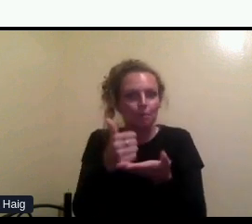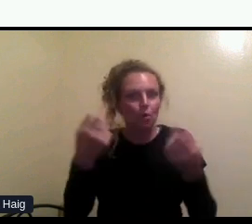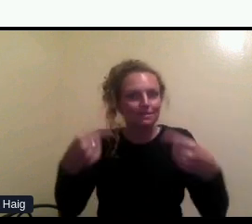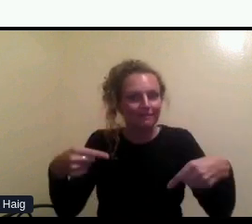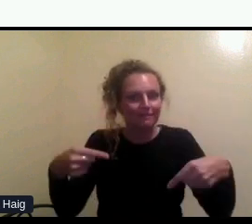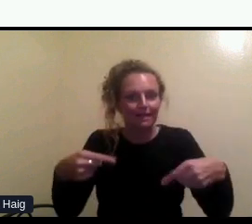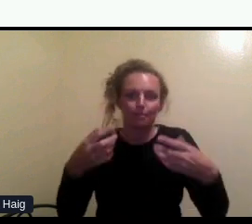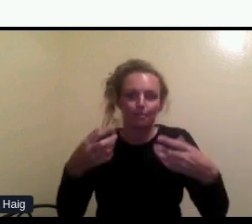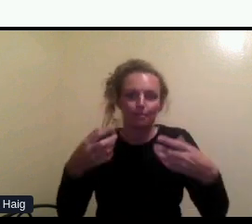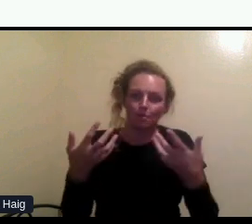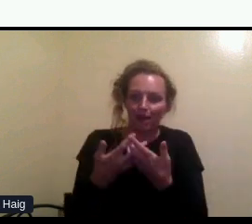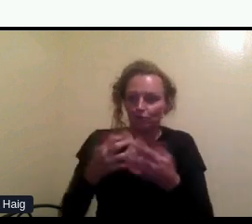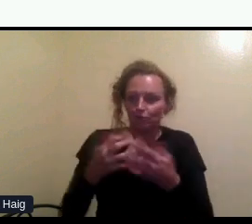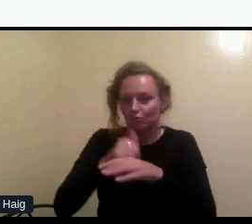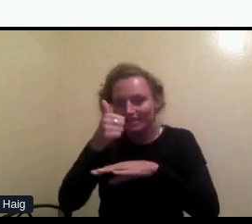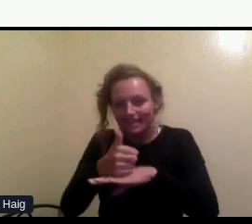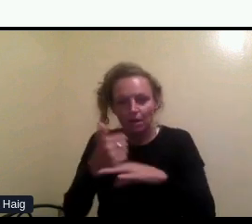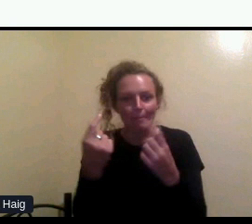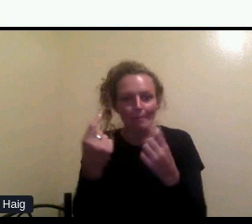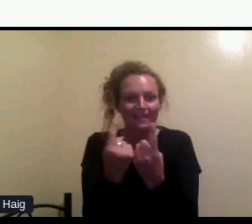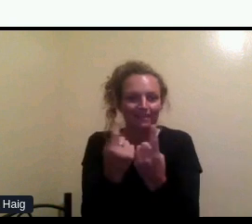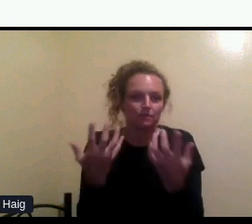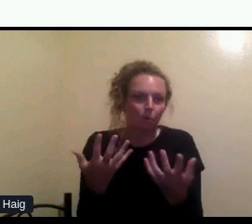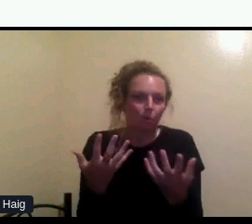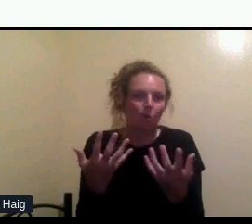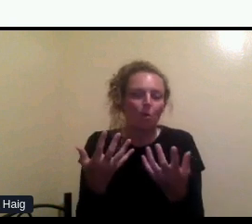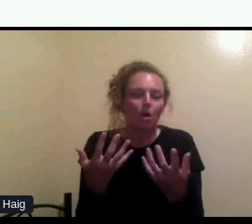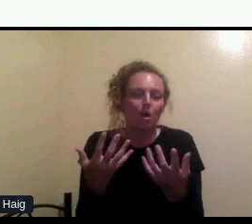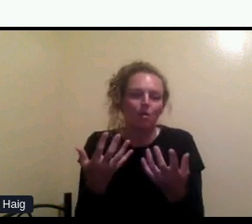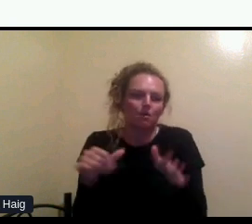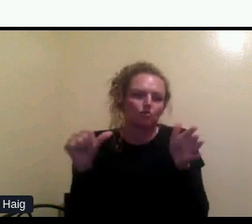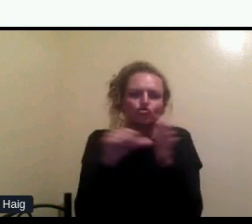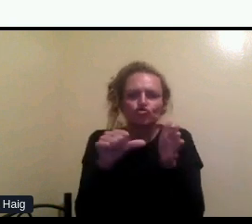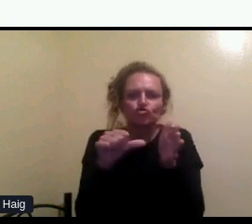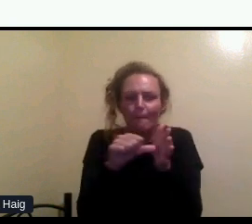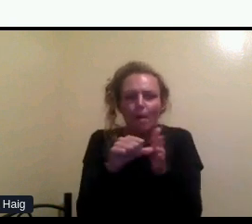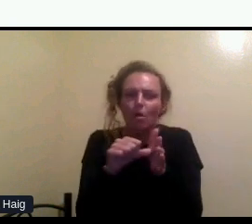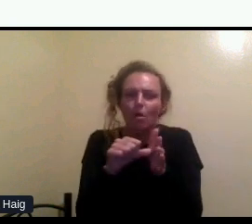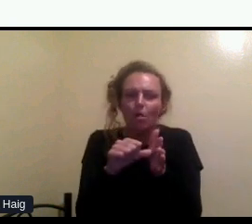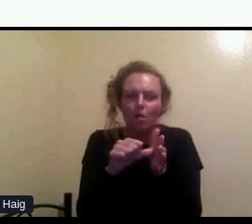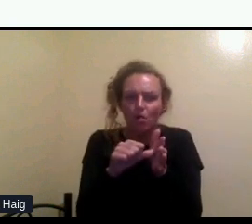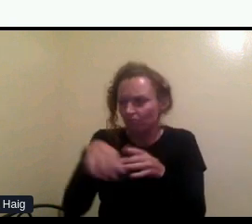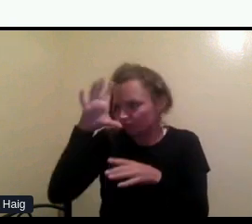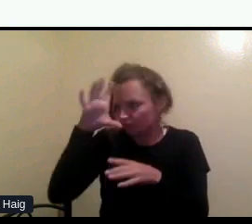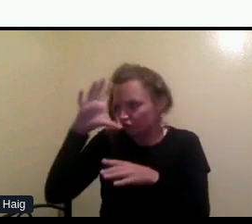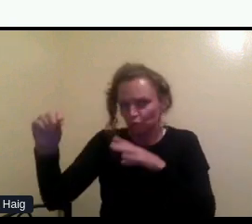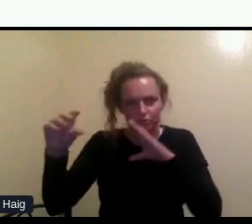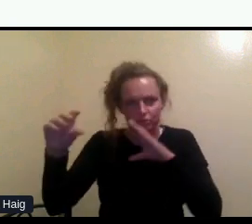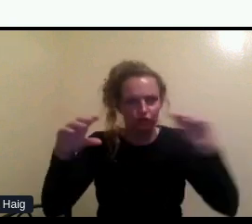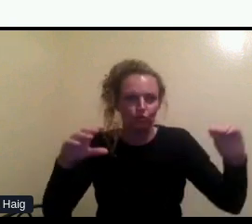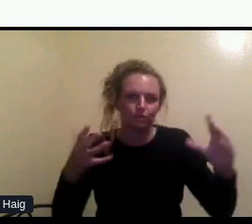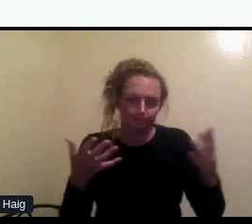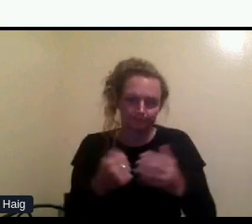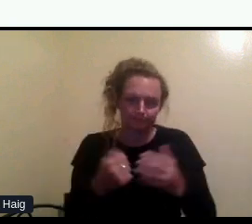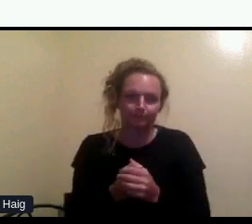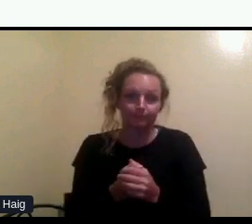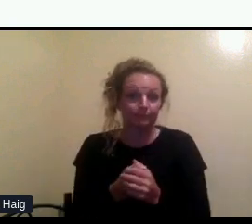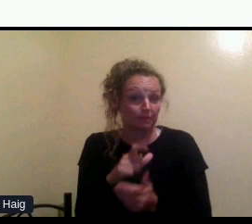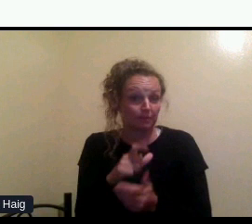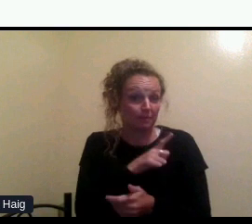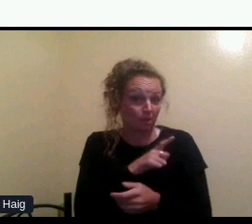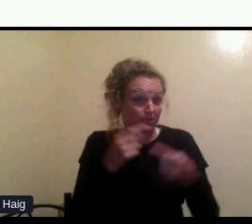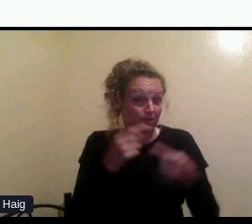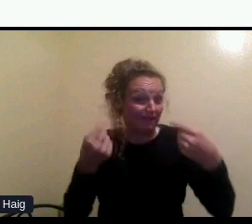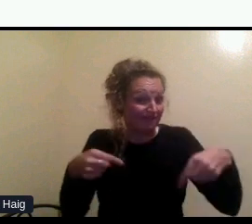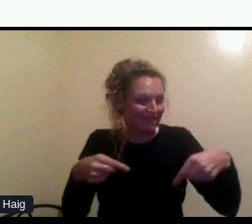troubleshooting, because often it is in fact the case that these things are available, but people aren't aware of how